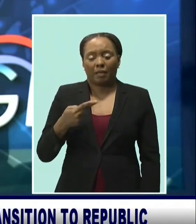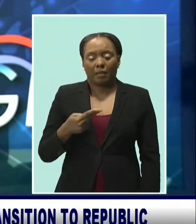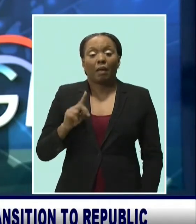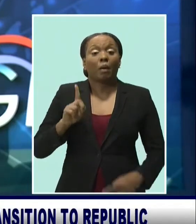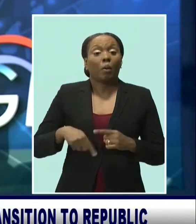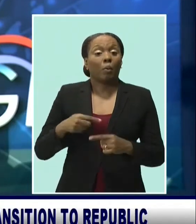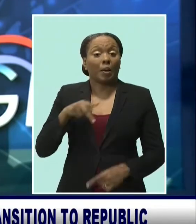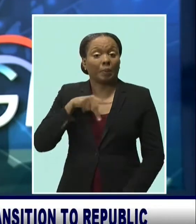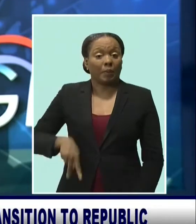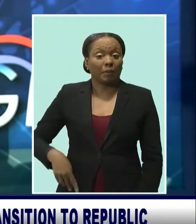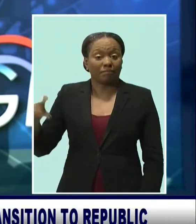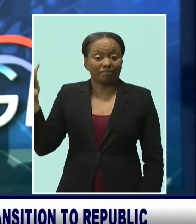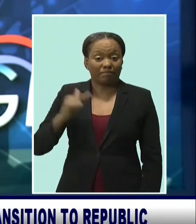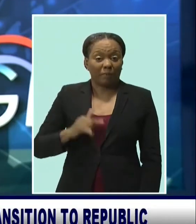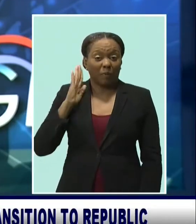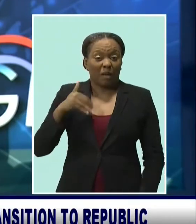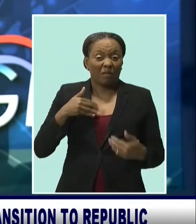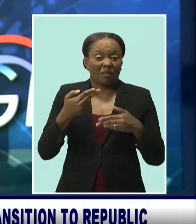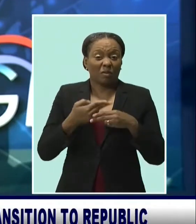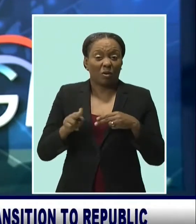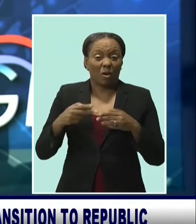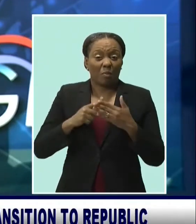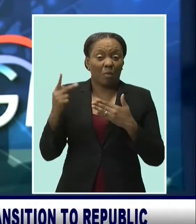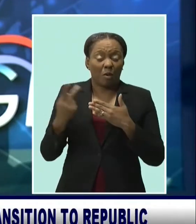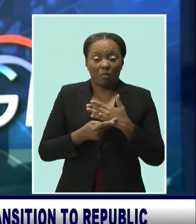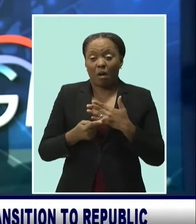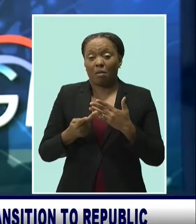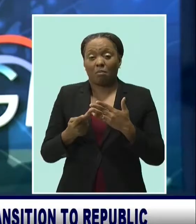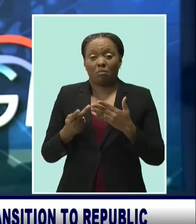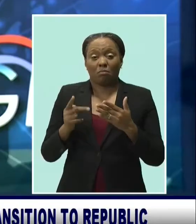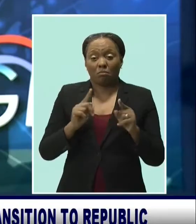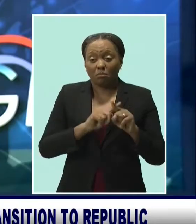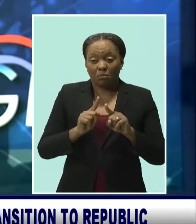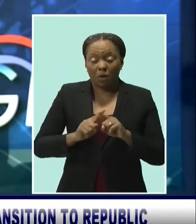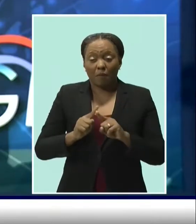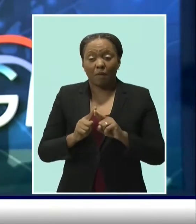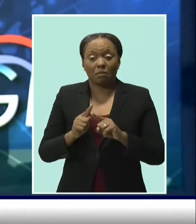undertake a short program of engagements in Barbados.